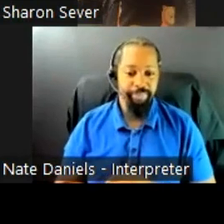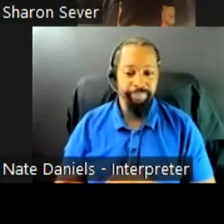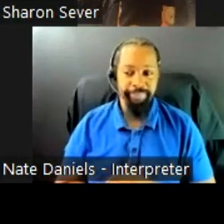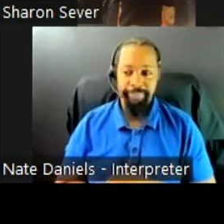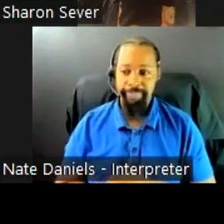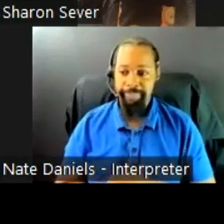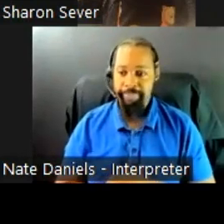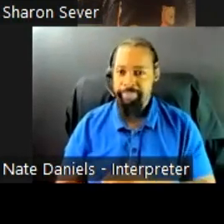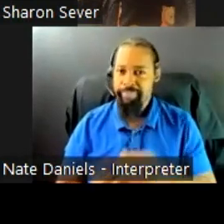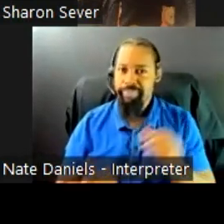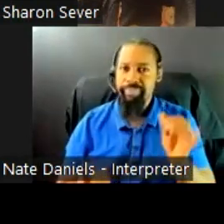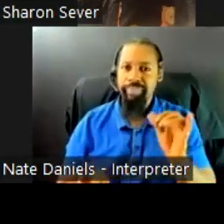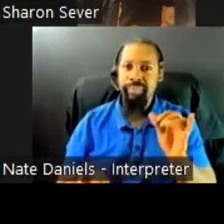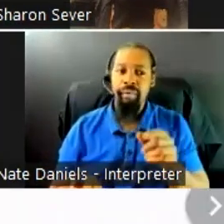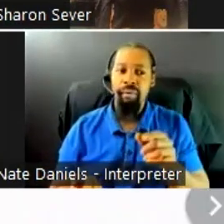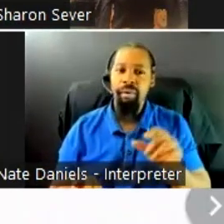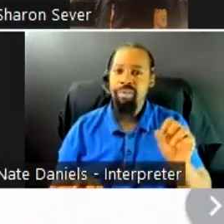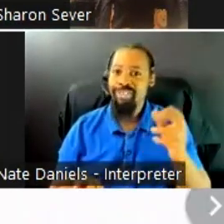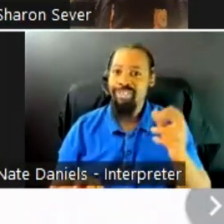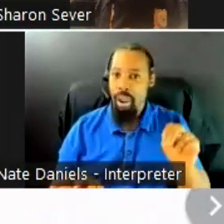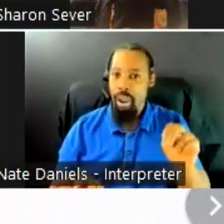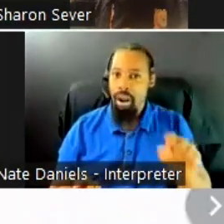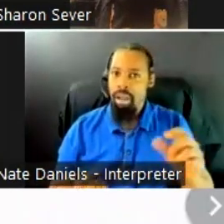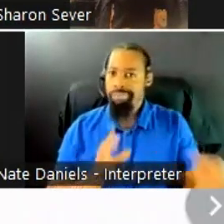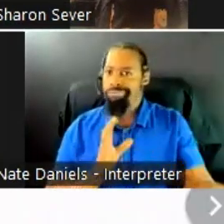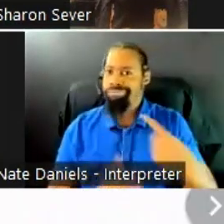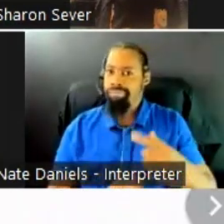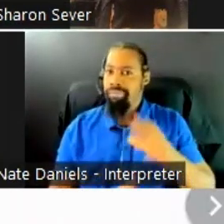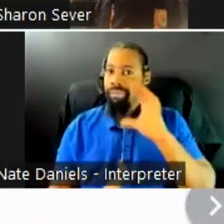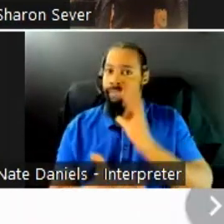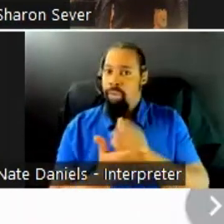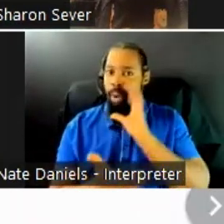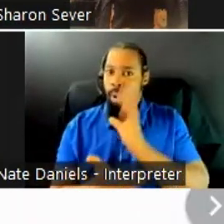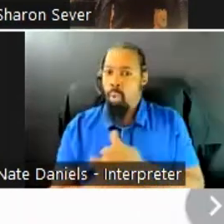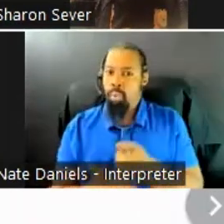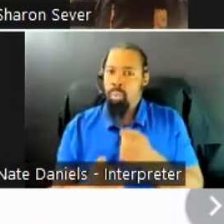good to speak from, and you sent me many. I just want to start with this, because